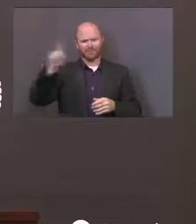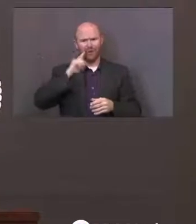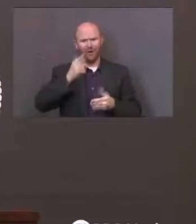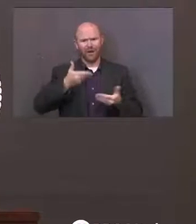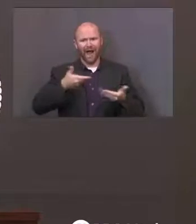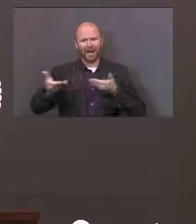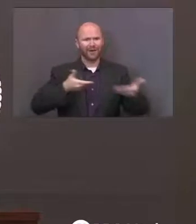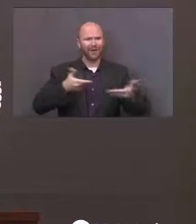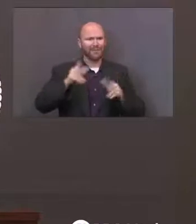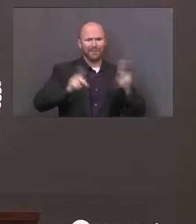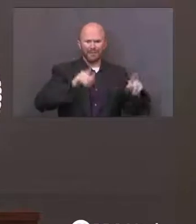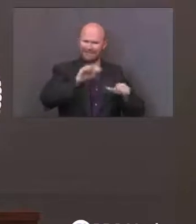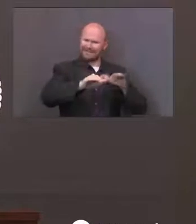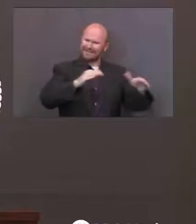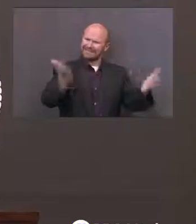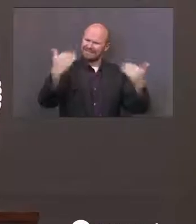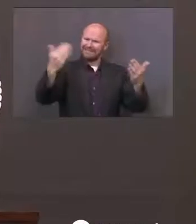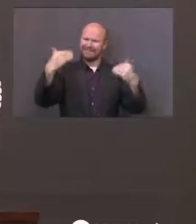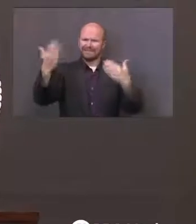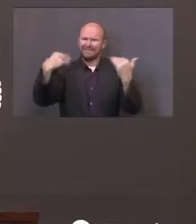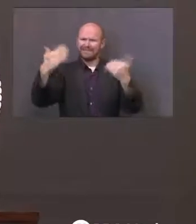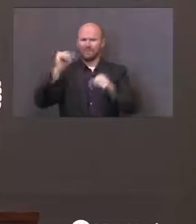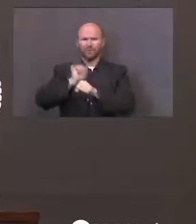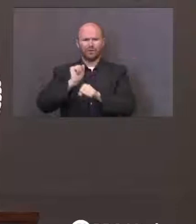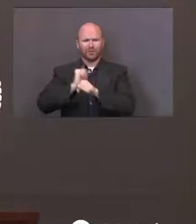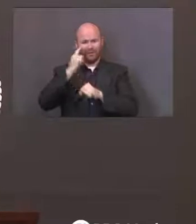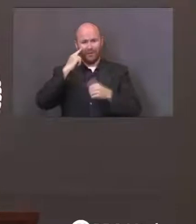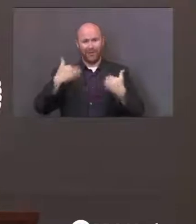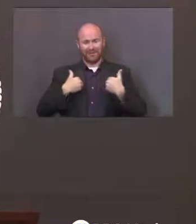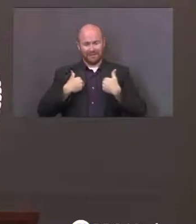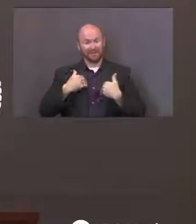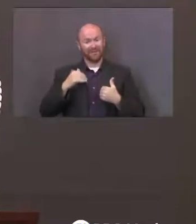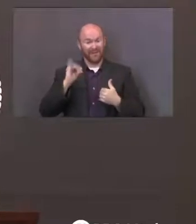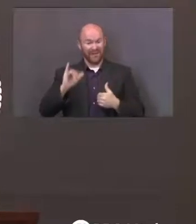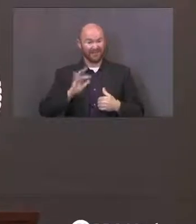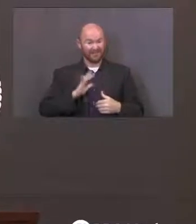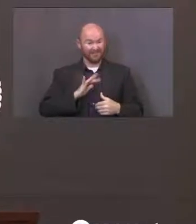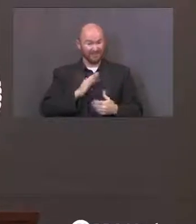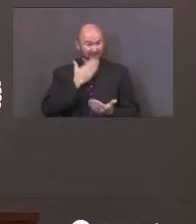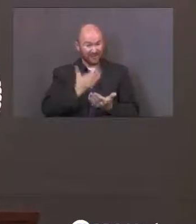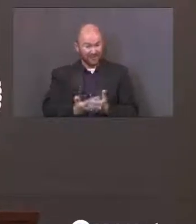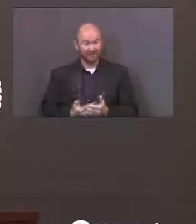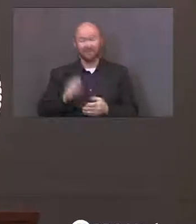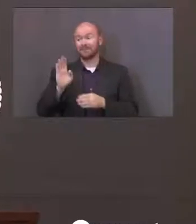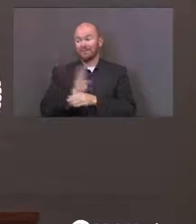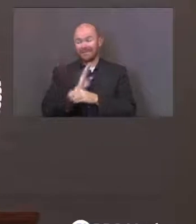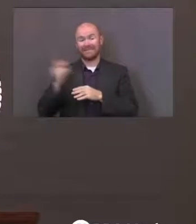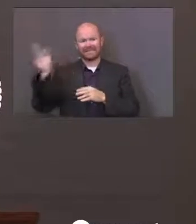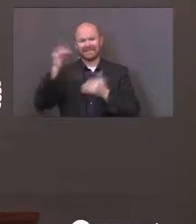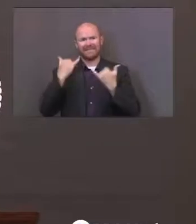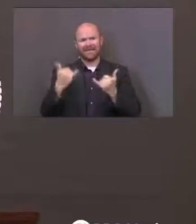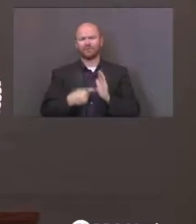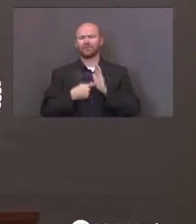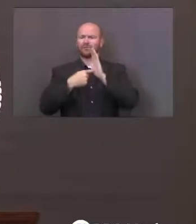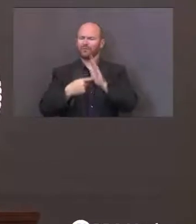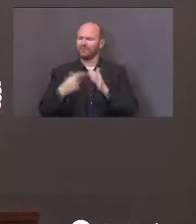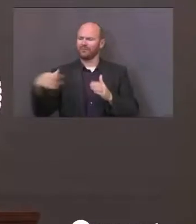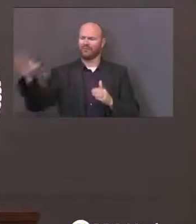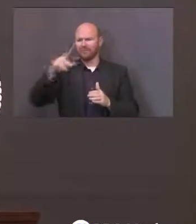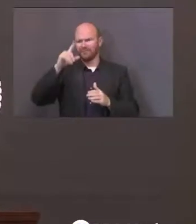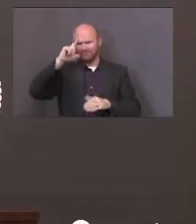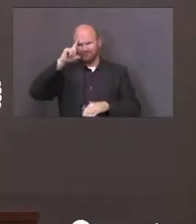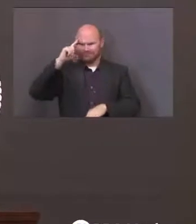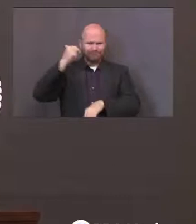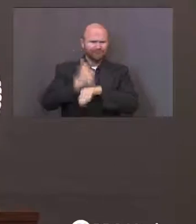that continues to be the case here in Utah. So as businesses across our state continue to show remarkable determination